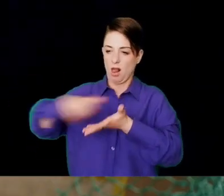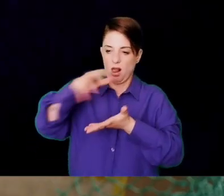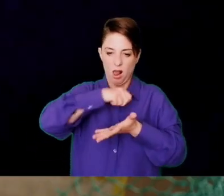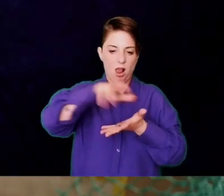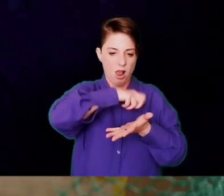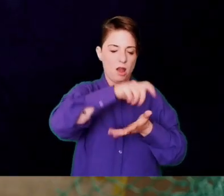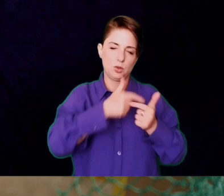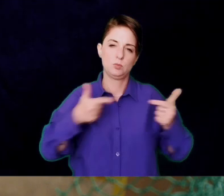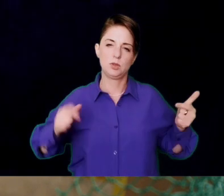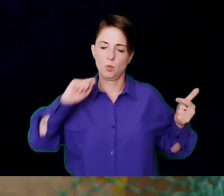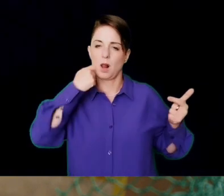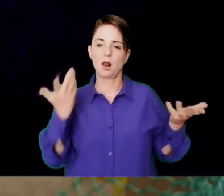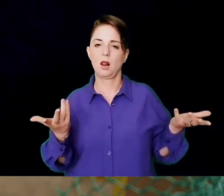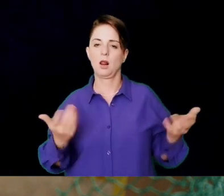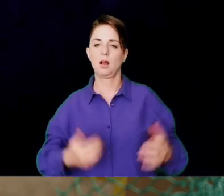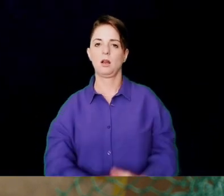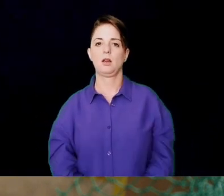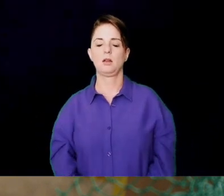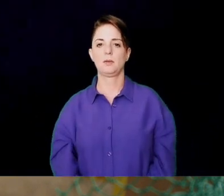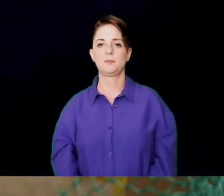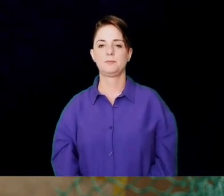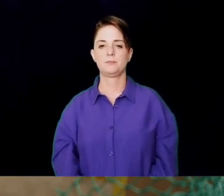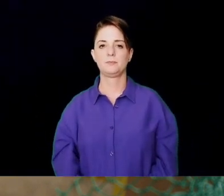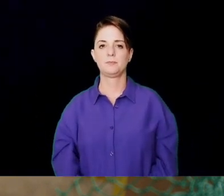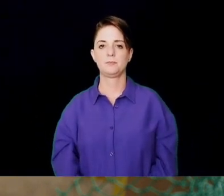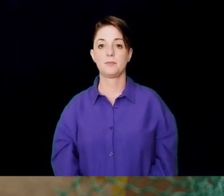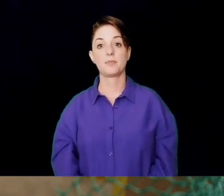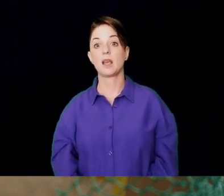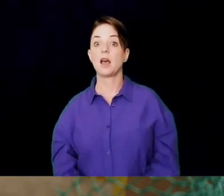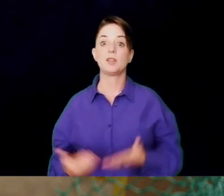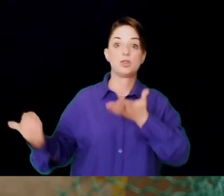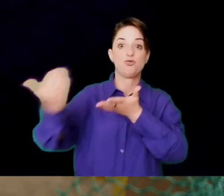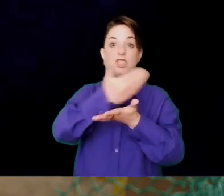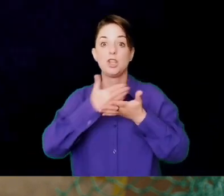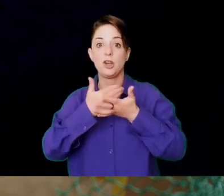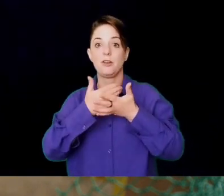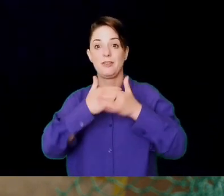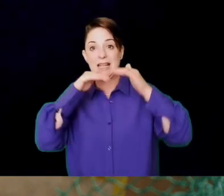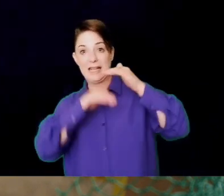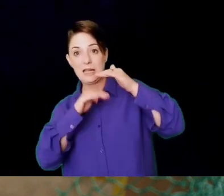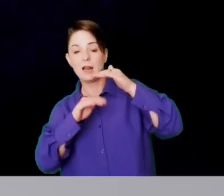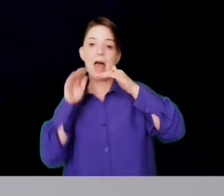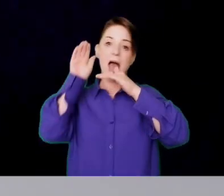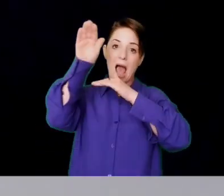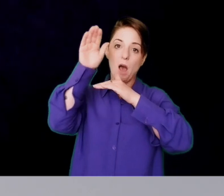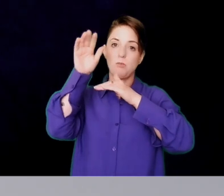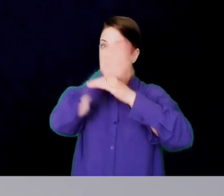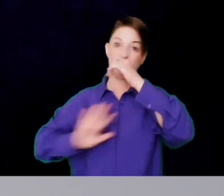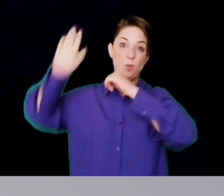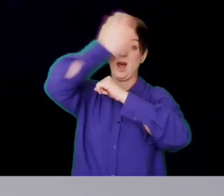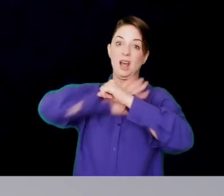take its toll on stocks, which it will, and that's inside the marine reserve, outside, it's everywhere